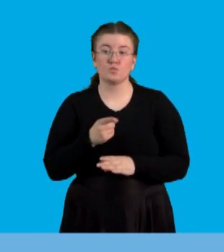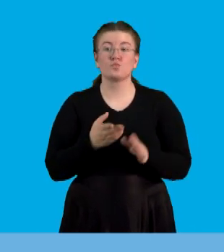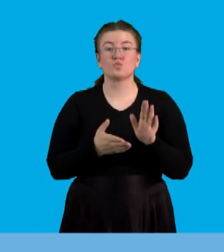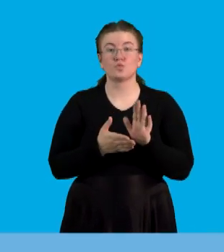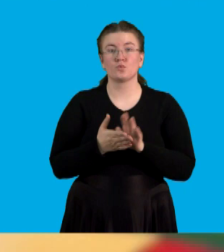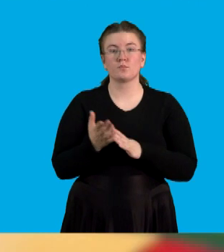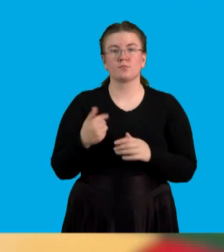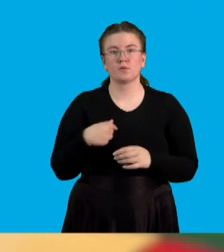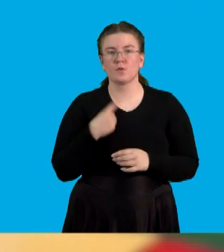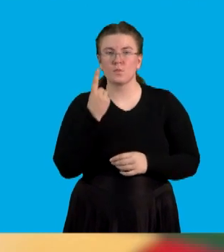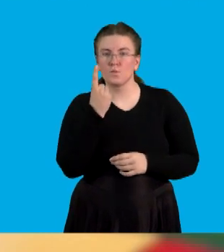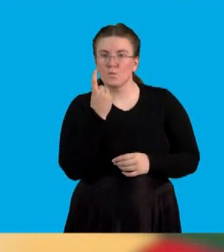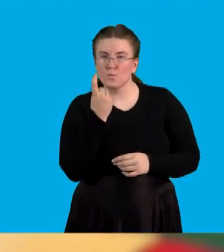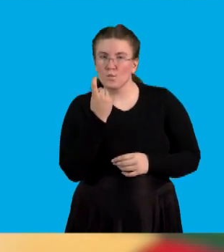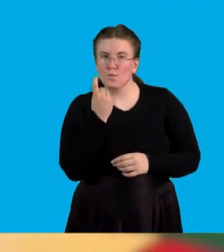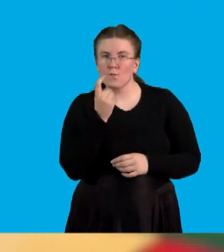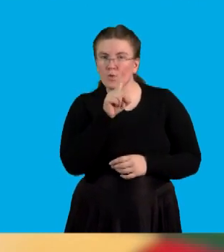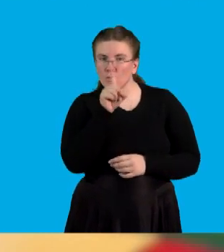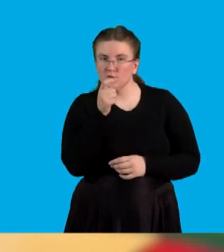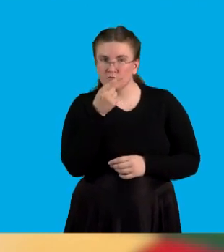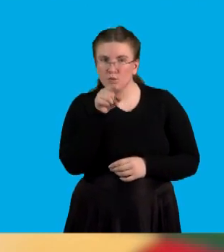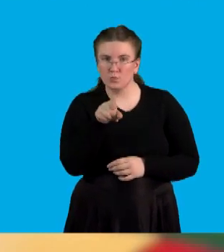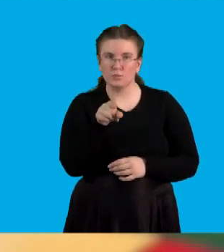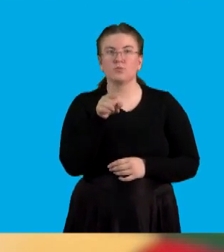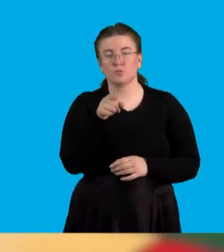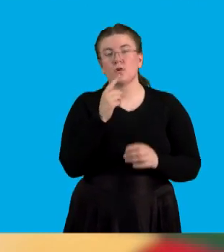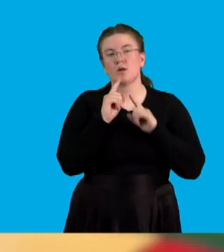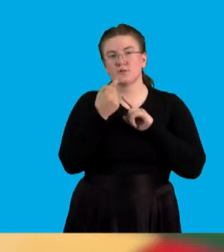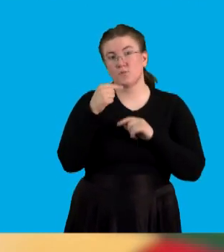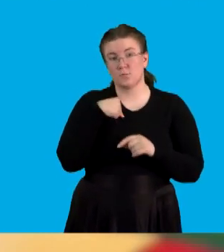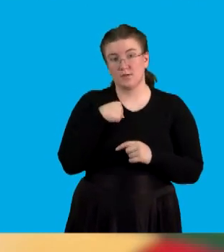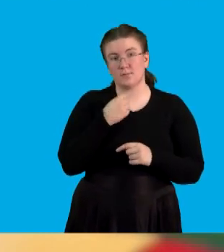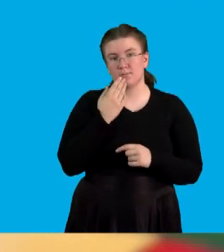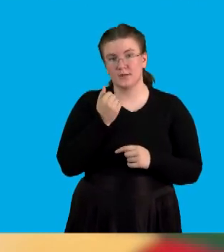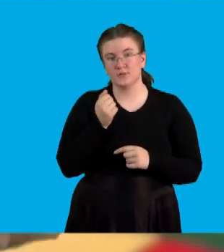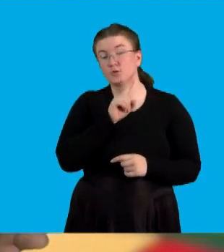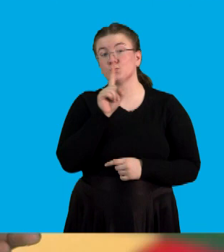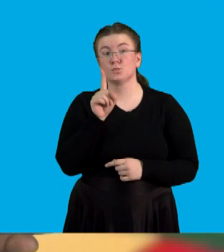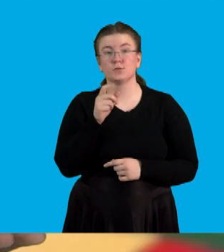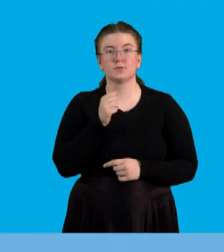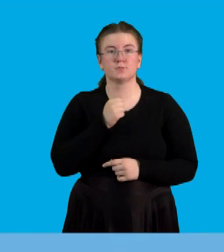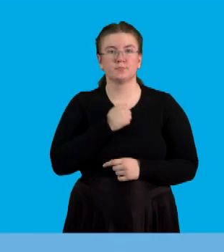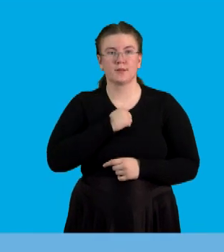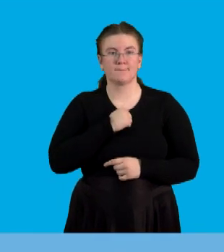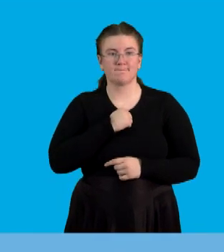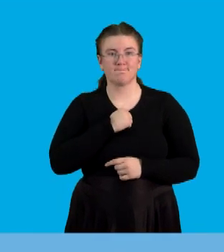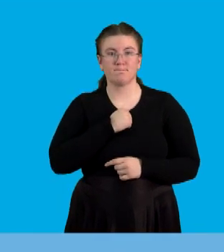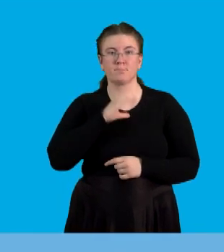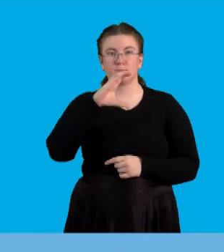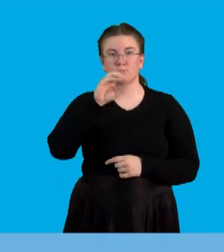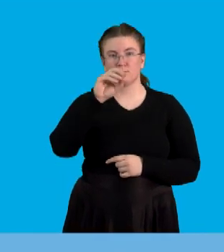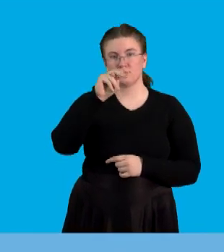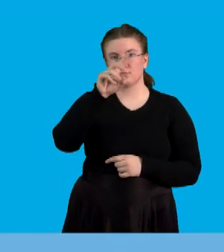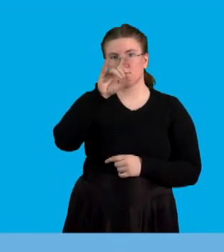I let you go, I have just one quick question for you that I want you to answer for me. And the question is, what are